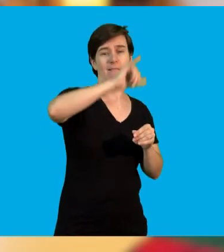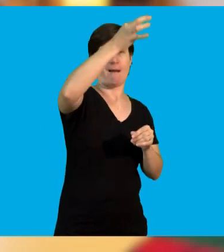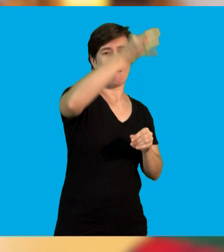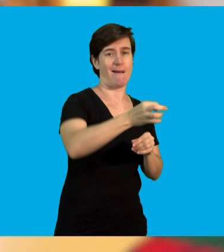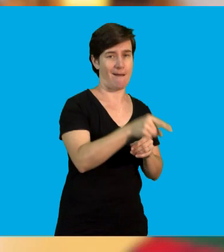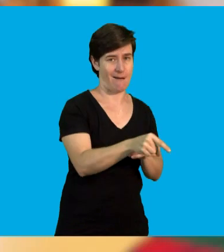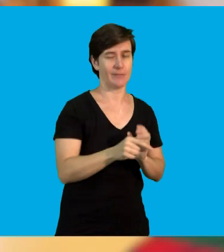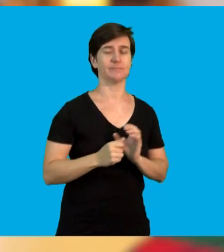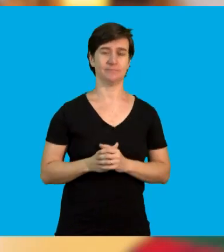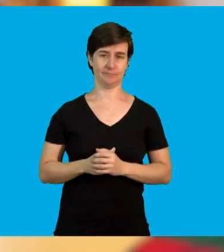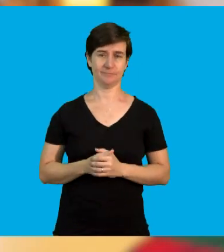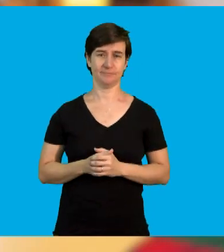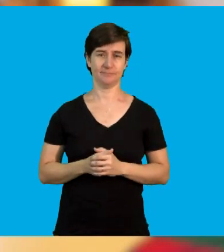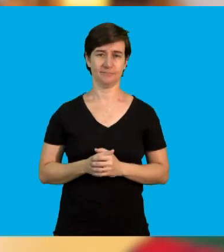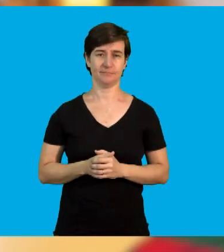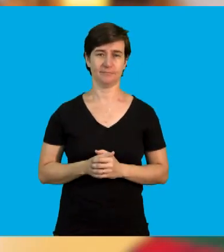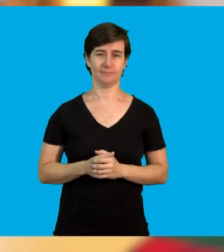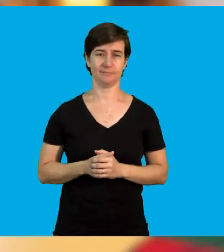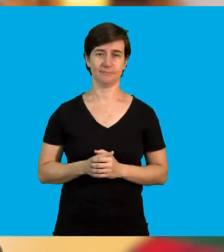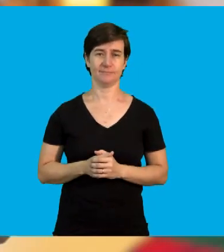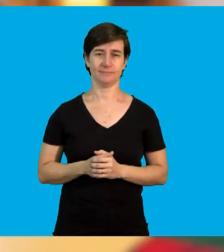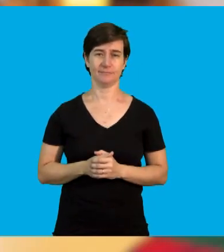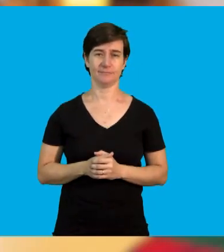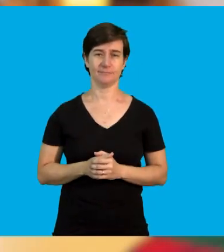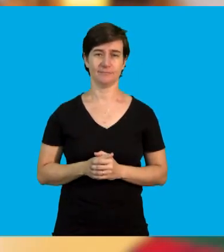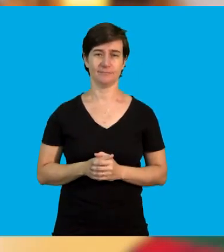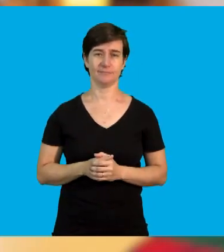into. Now with that said,